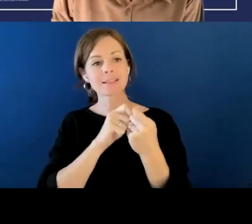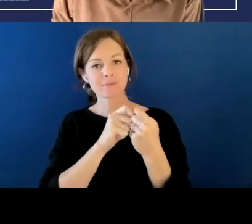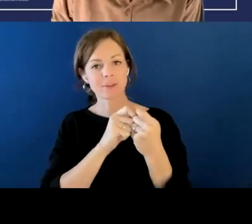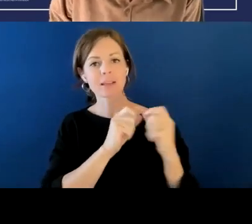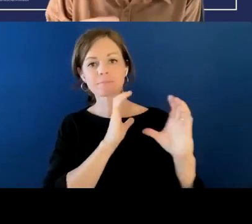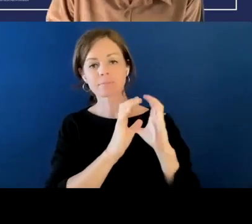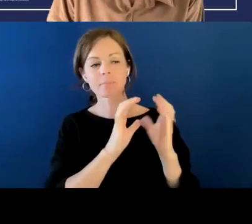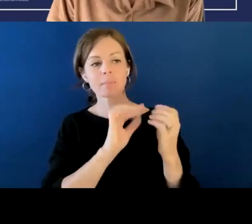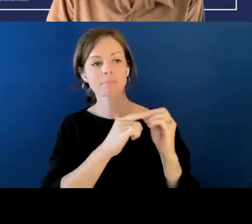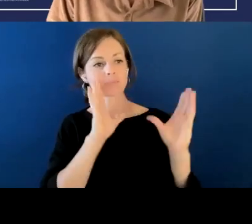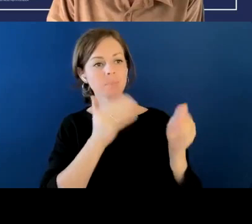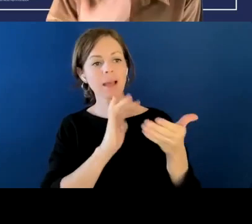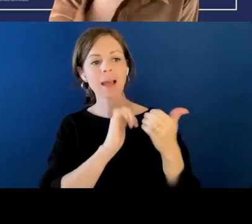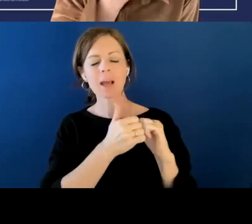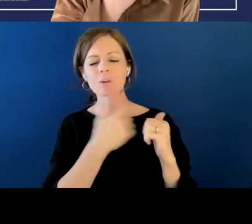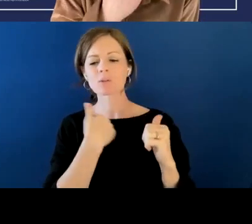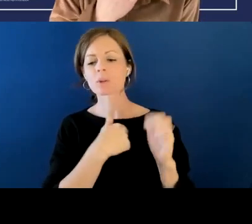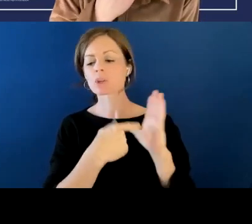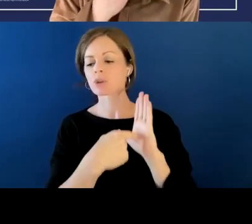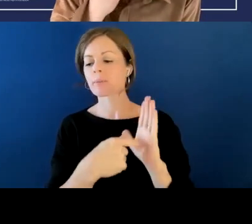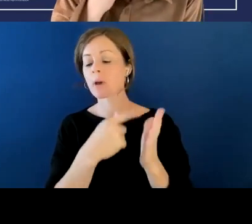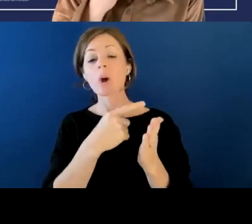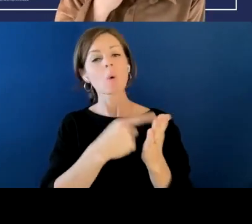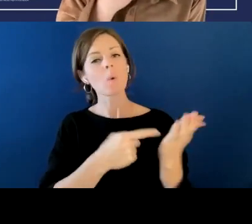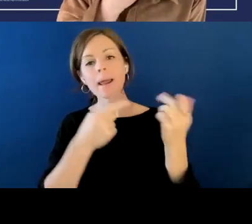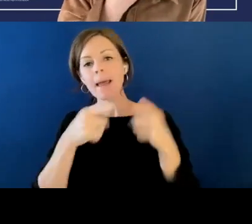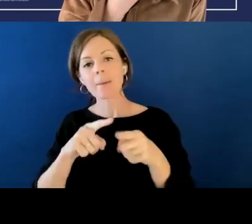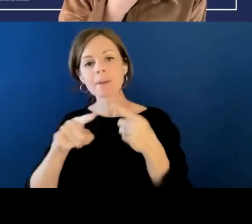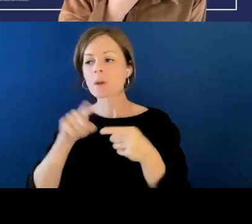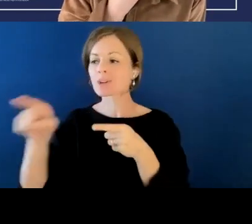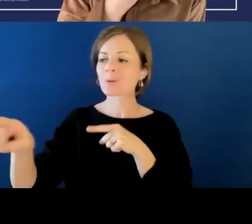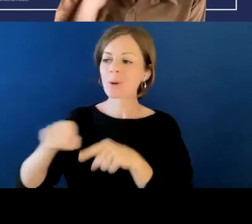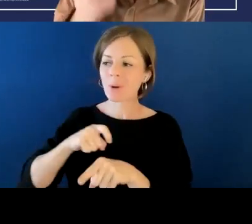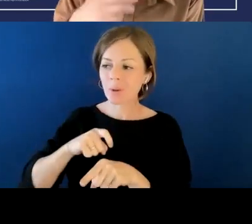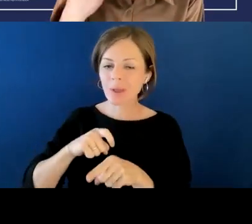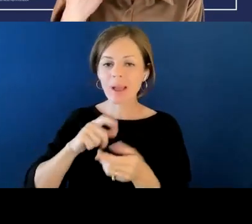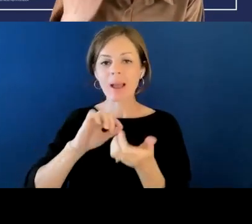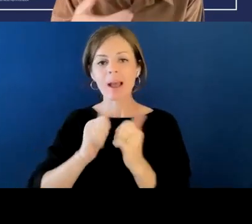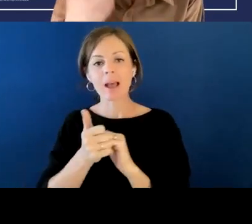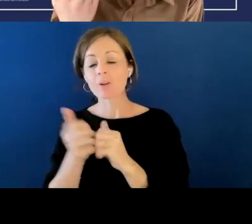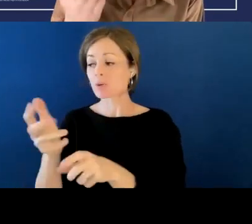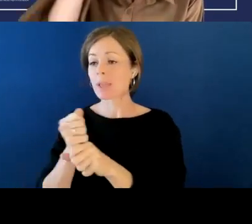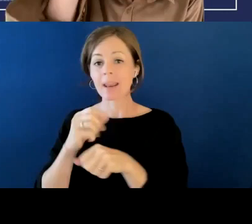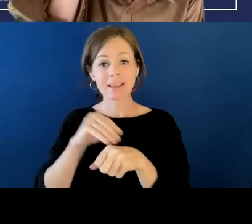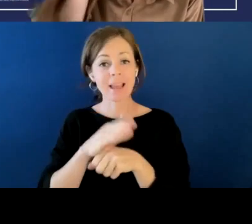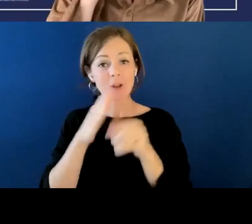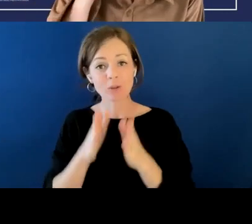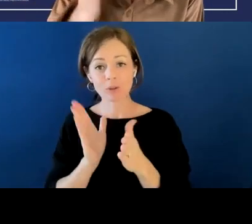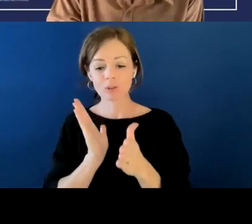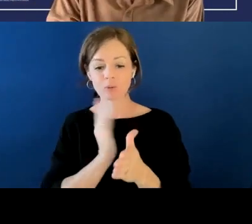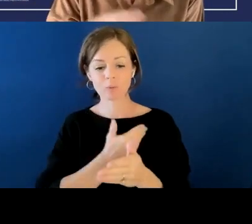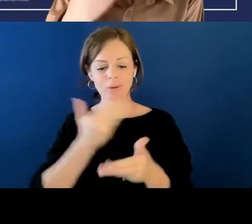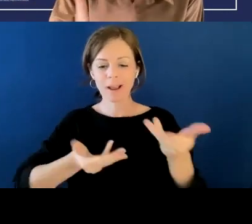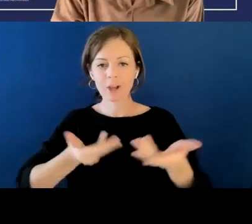how do we show them what happens when you call? How do we get some counselors sort of talking so we